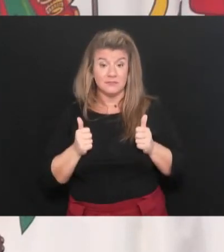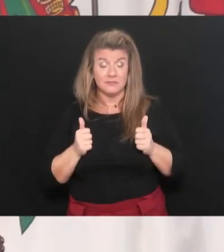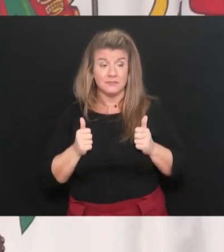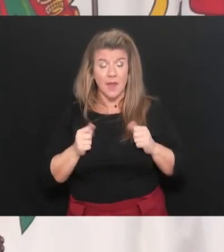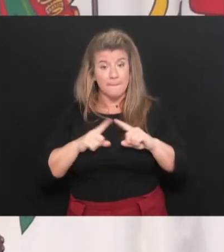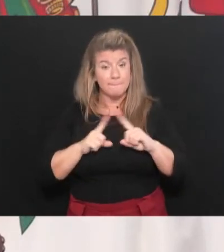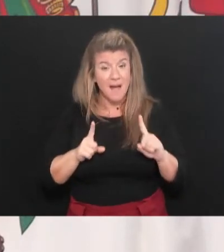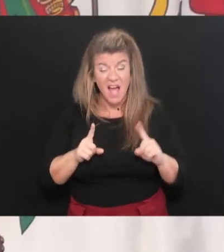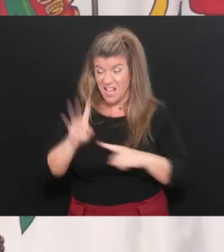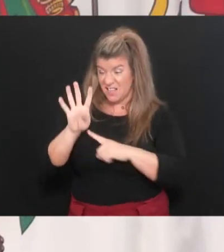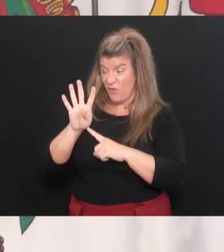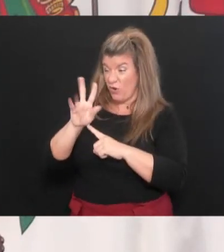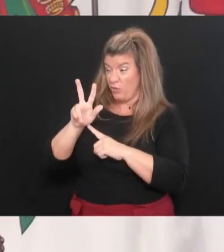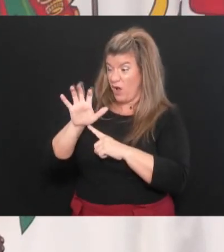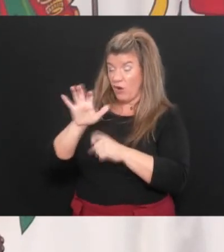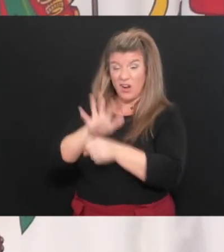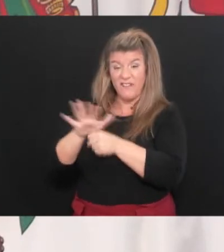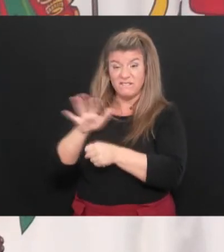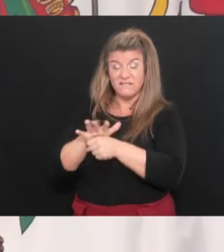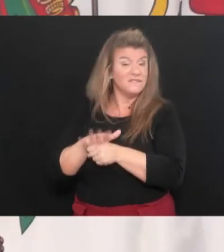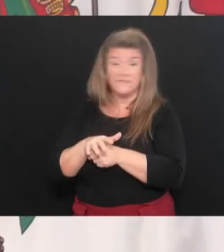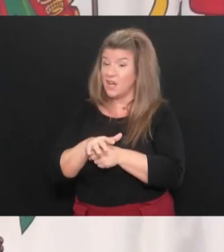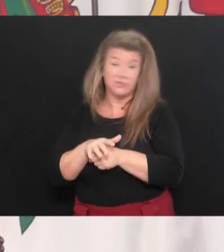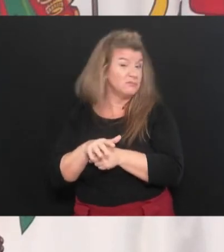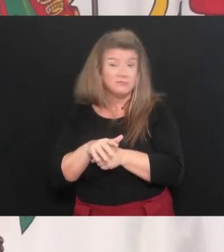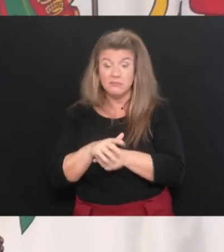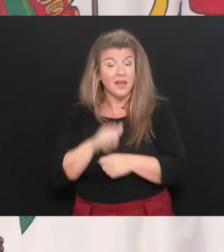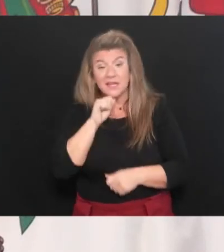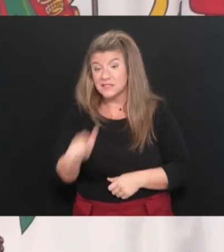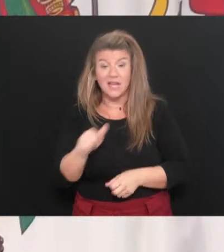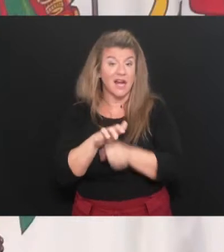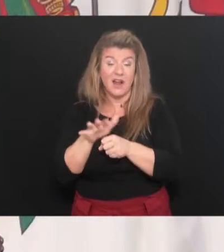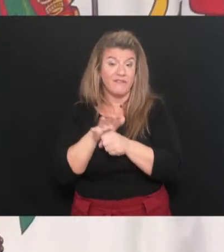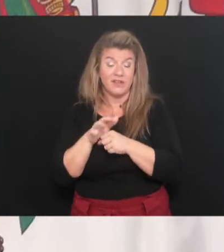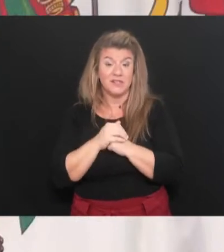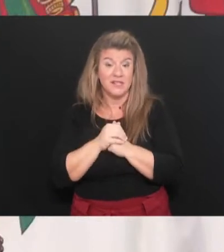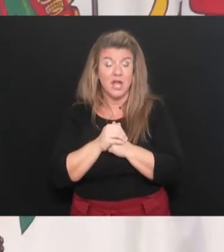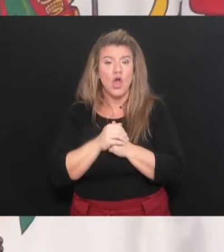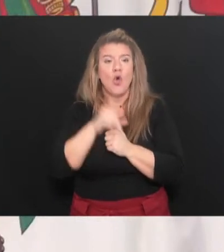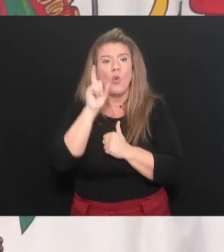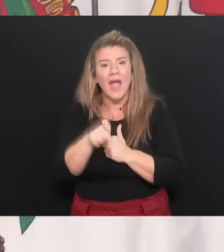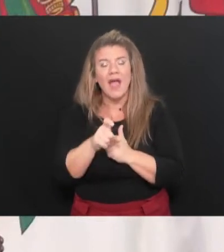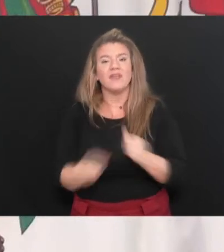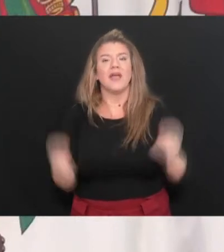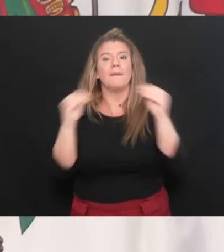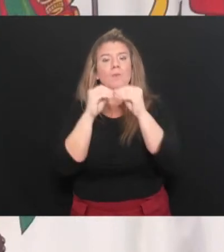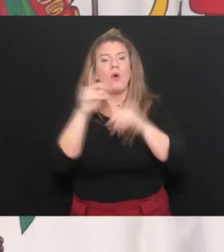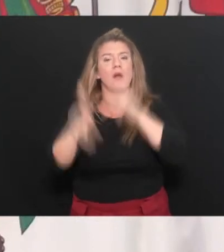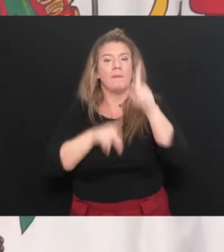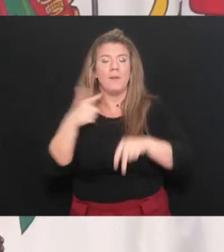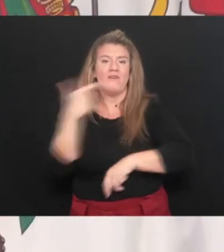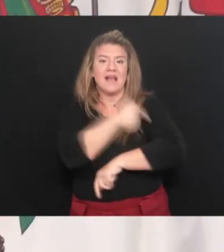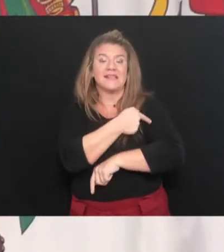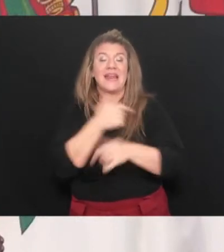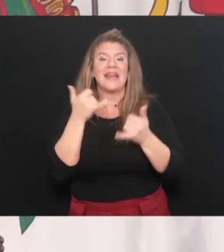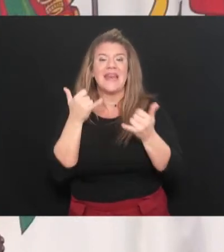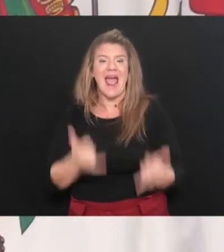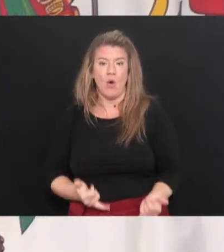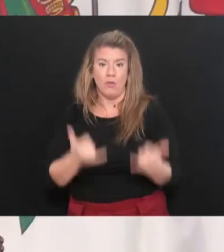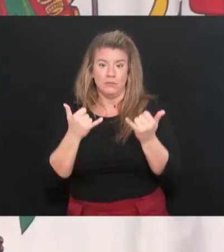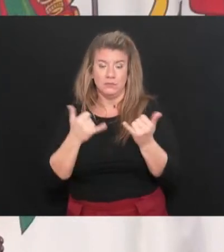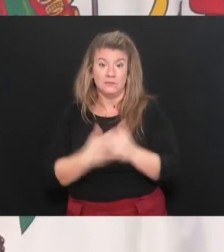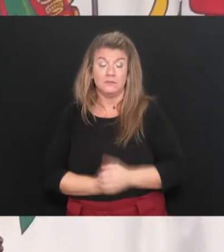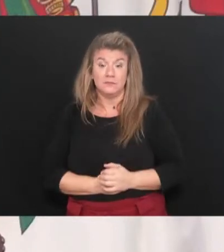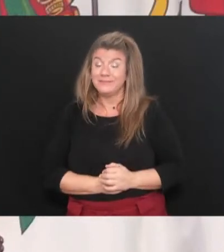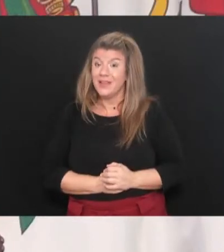that, is that enough? No, it's not enough. We have got to get more people vaccinated right now,